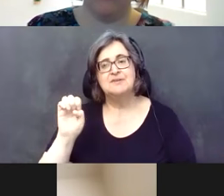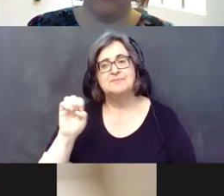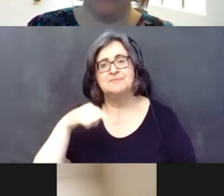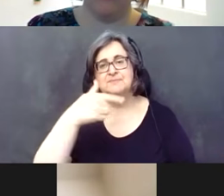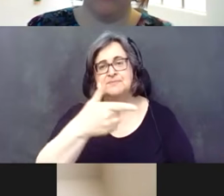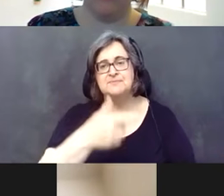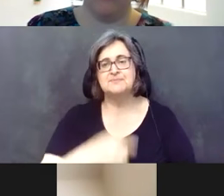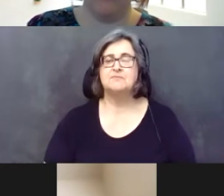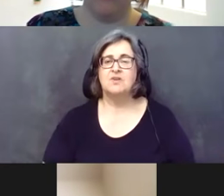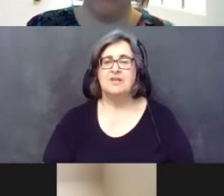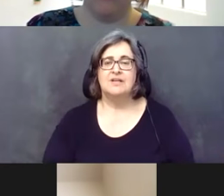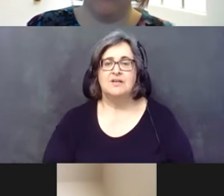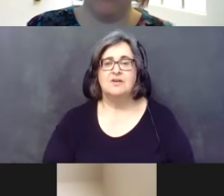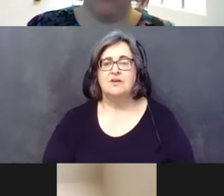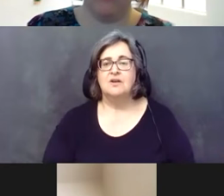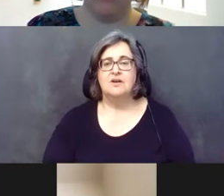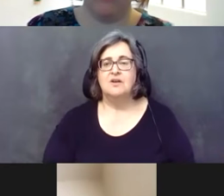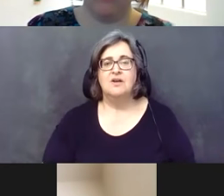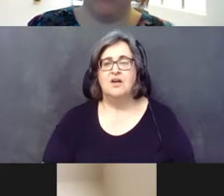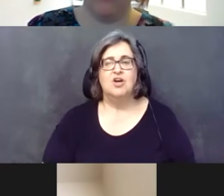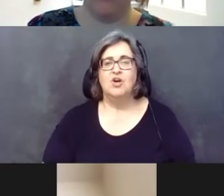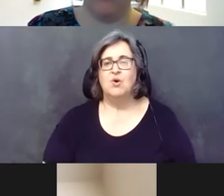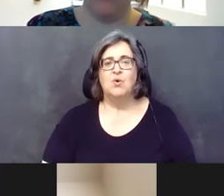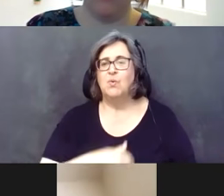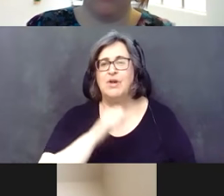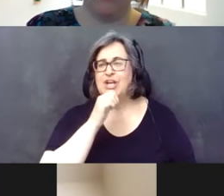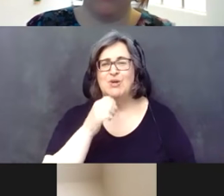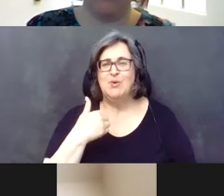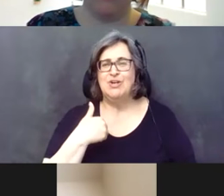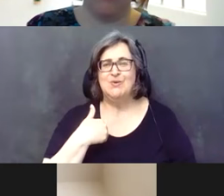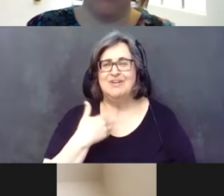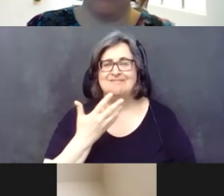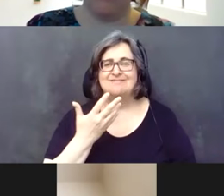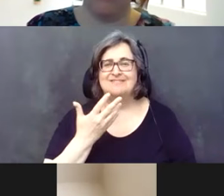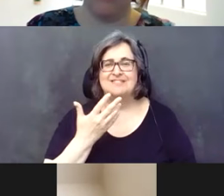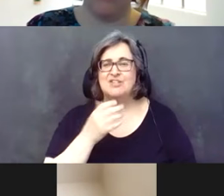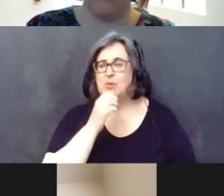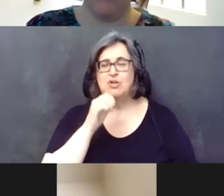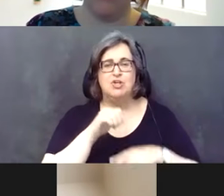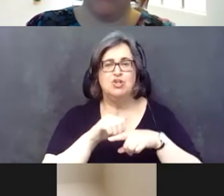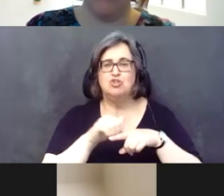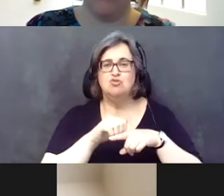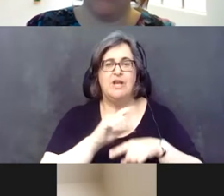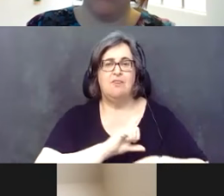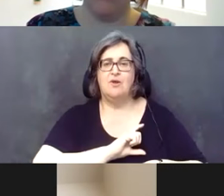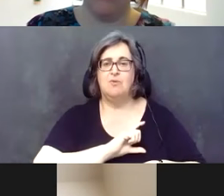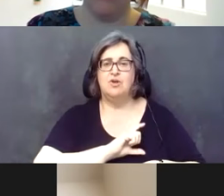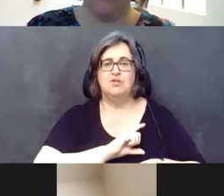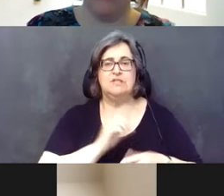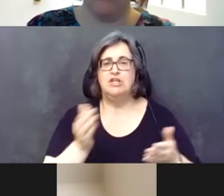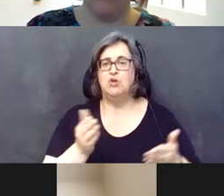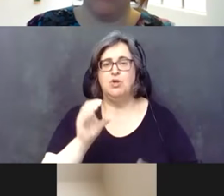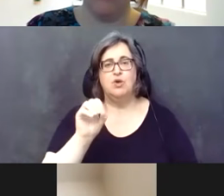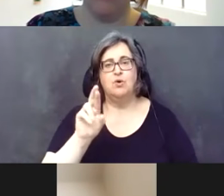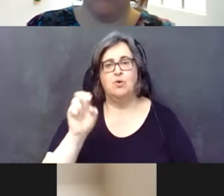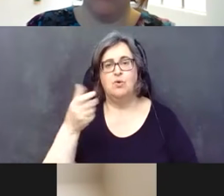Um, we don't have we do not train our police officers in Oregon.